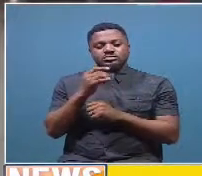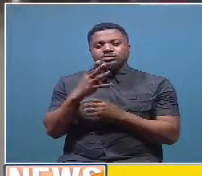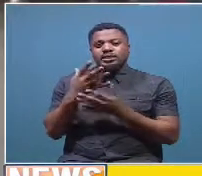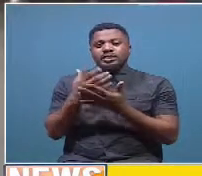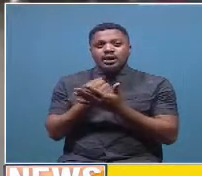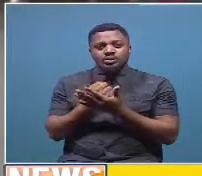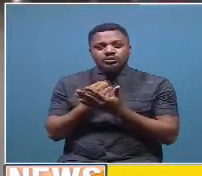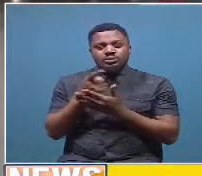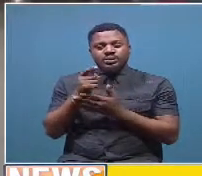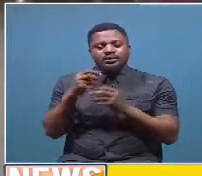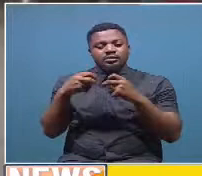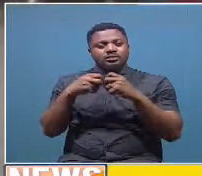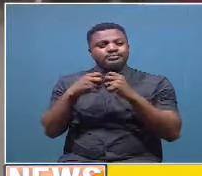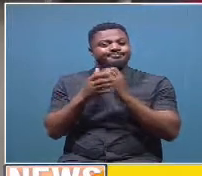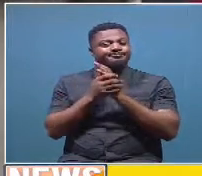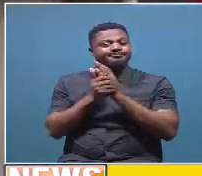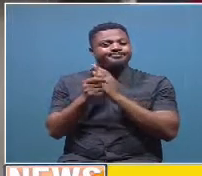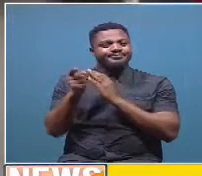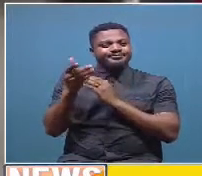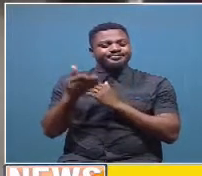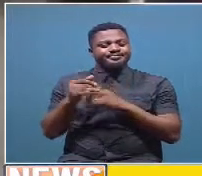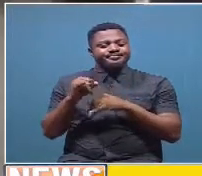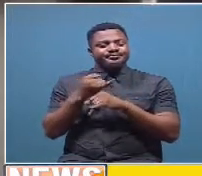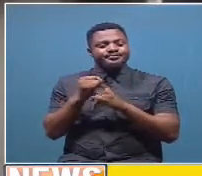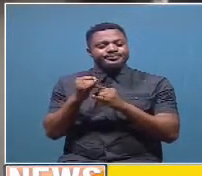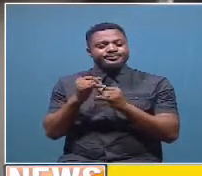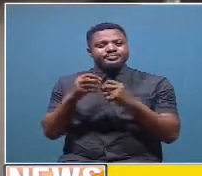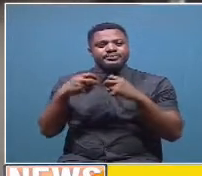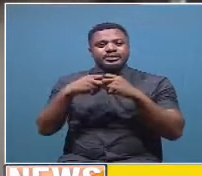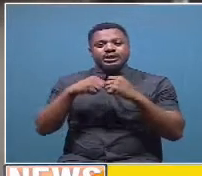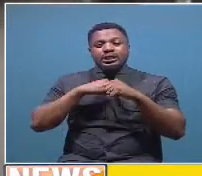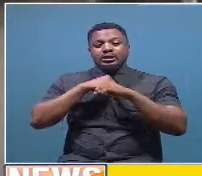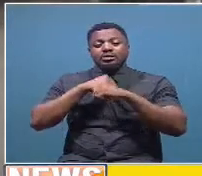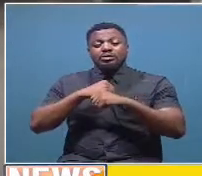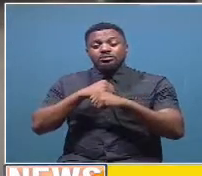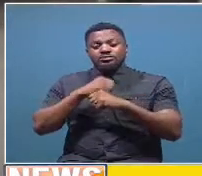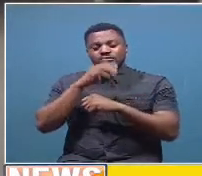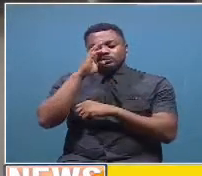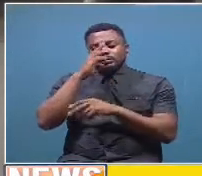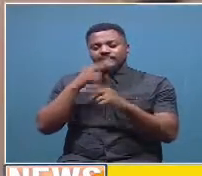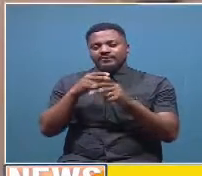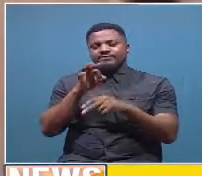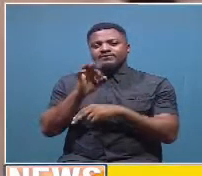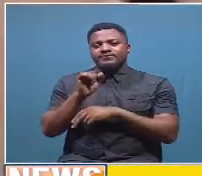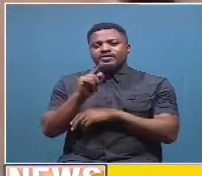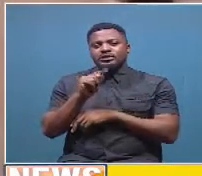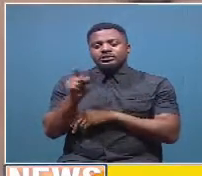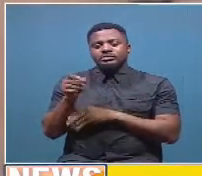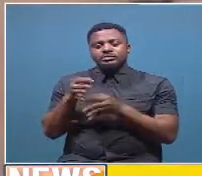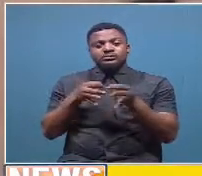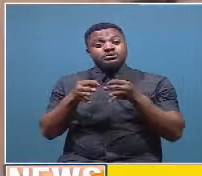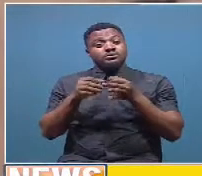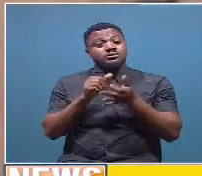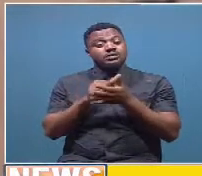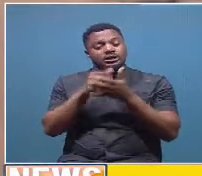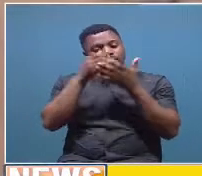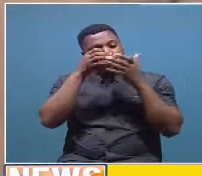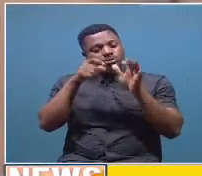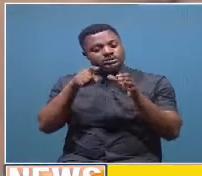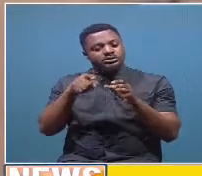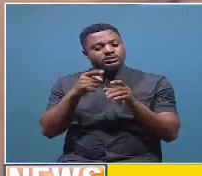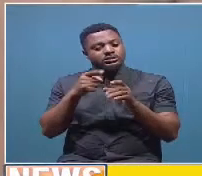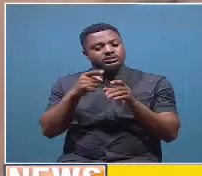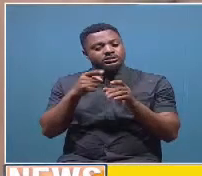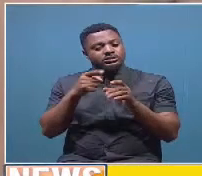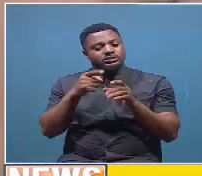News, an energy expert at the Institute for Energy Security, Mr. Fritz Moses, explained the cause of the